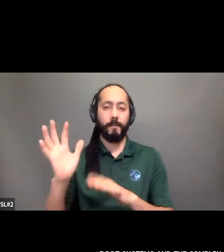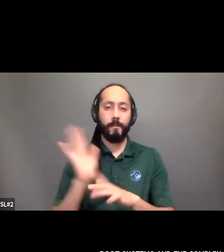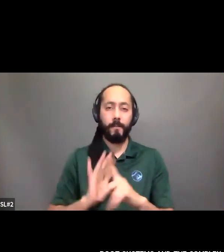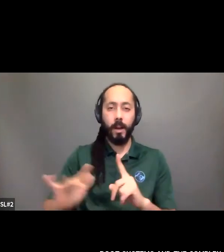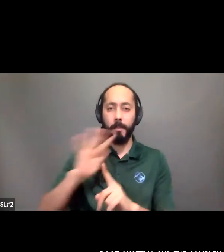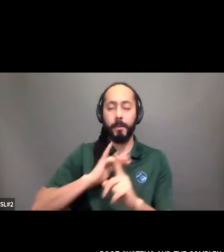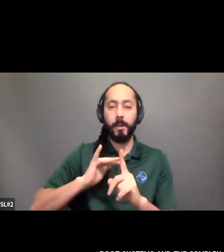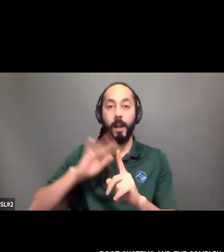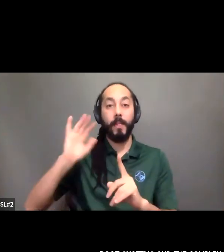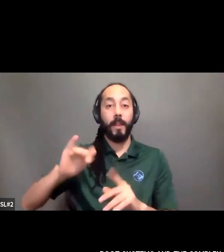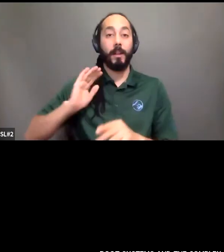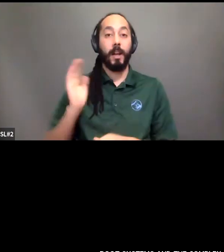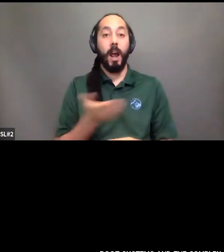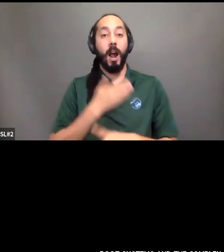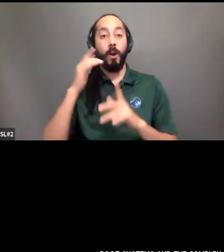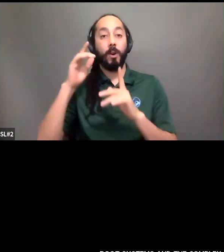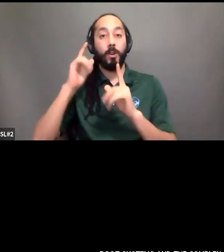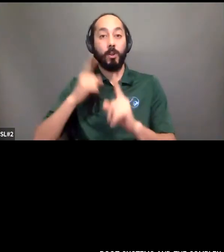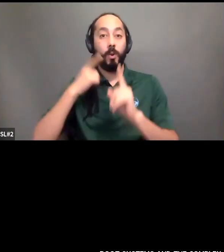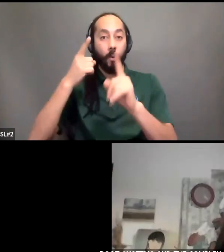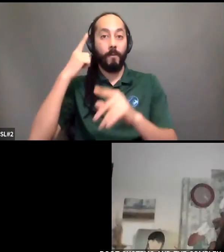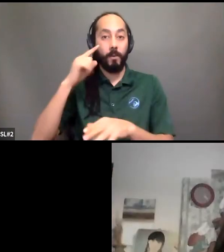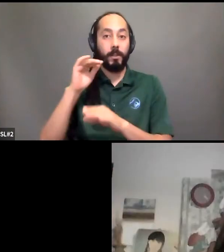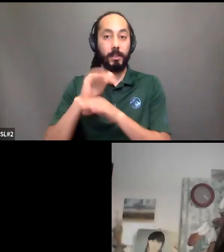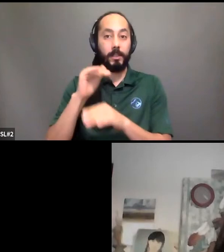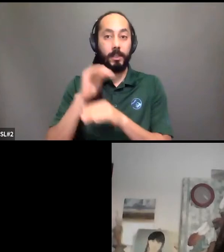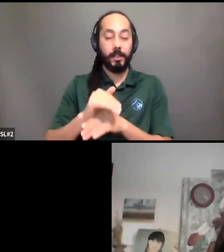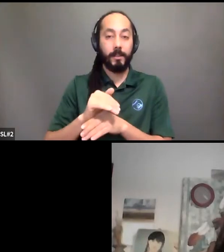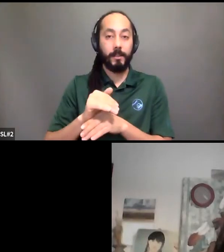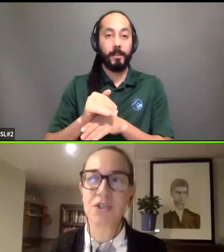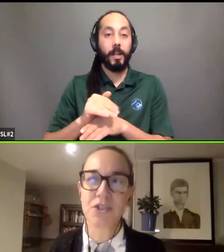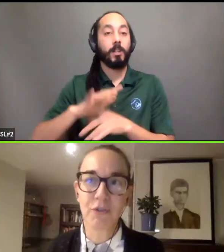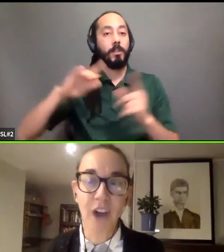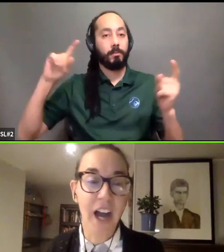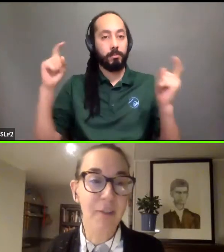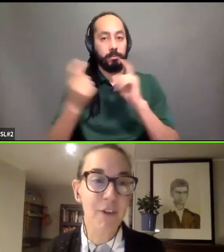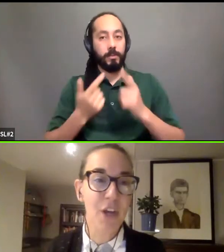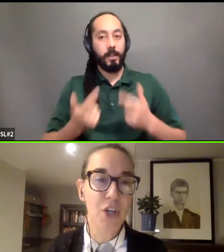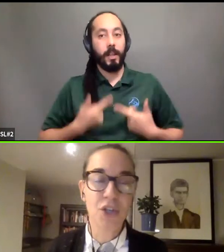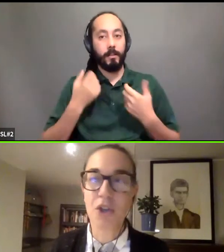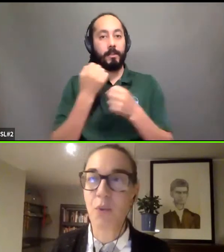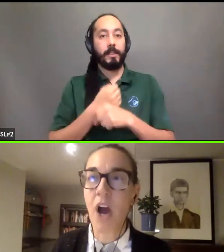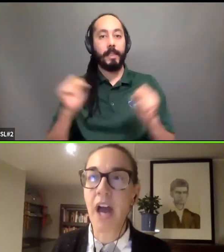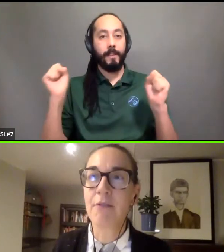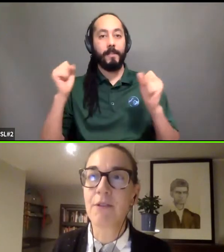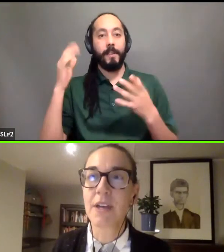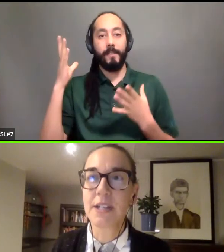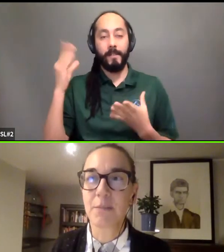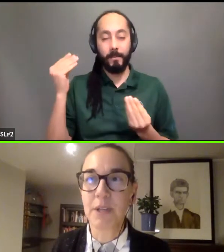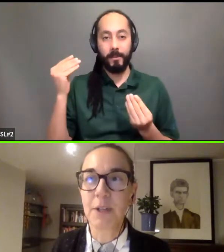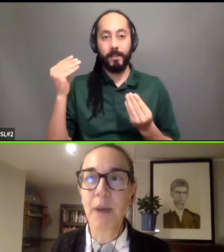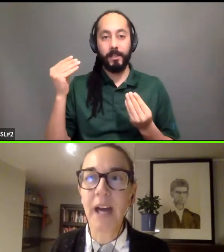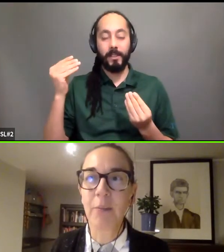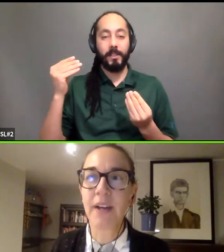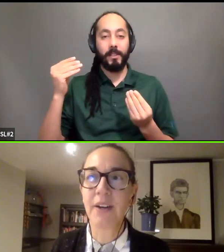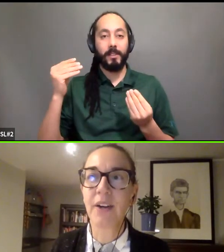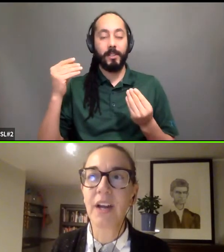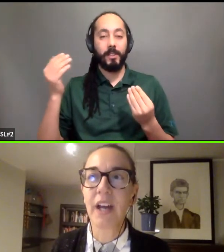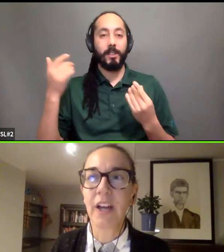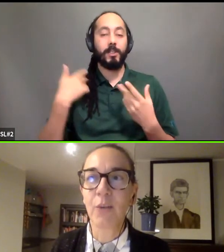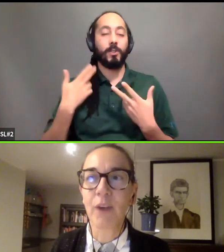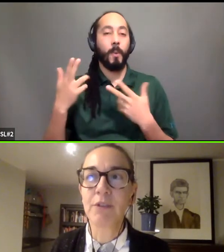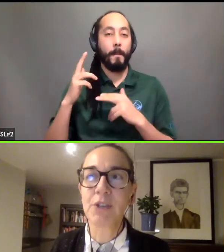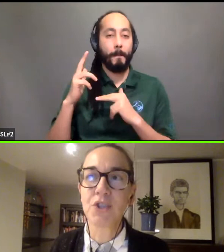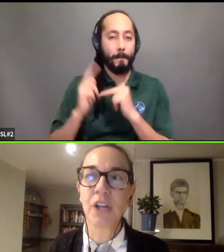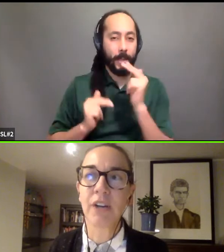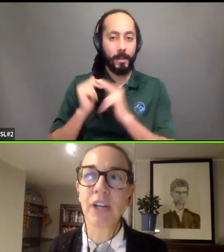intention for tonight, to transmit life-saving information in order to survive, to thrive, to build back better